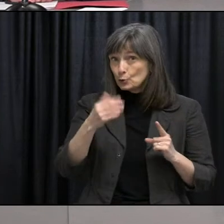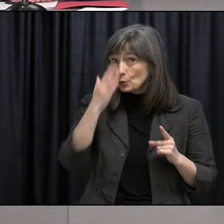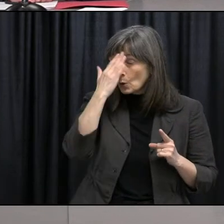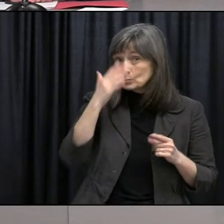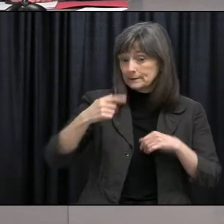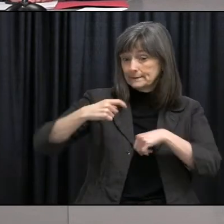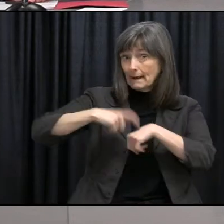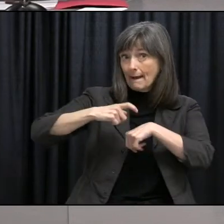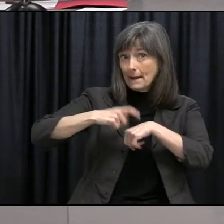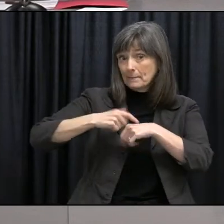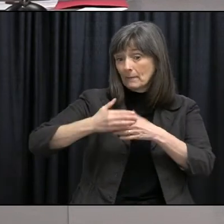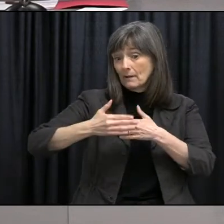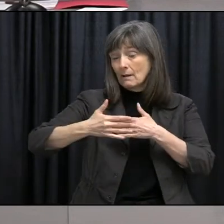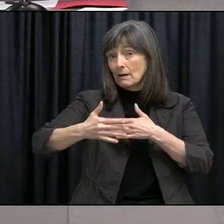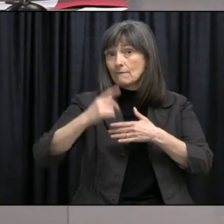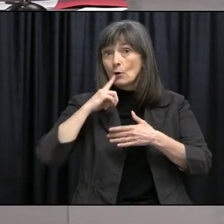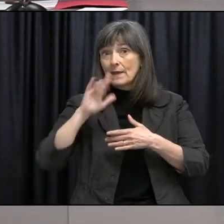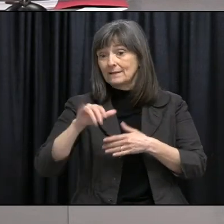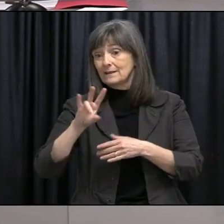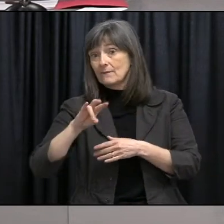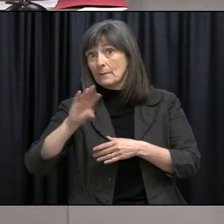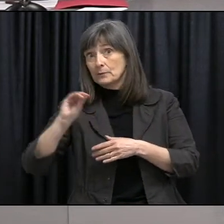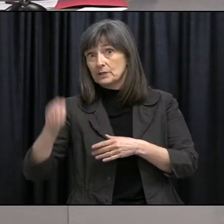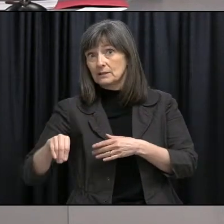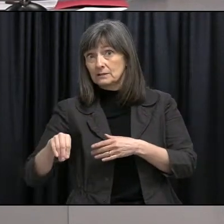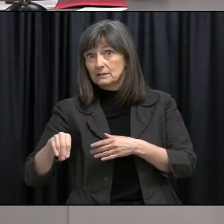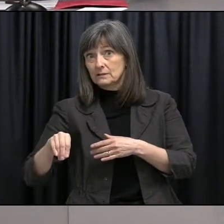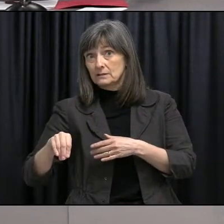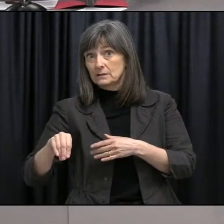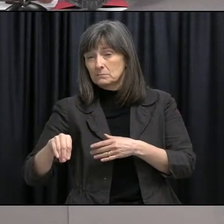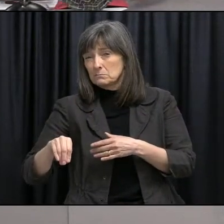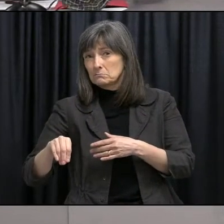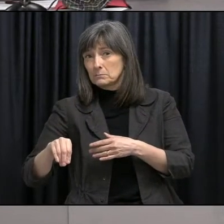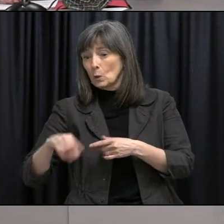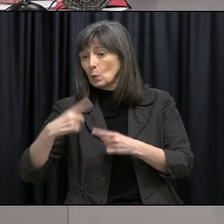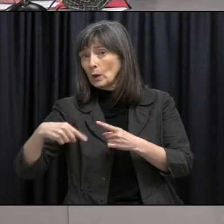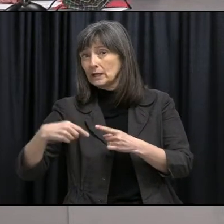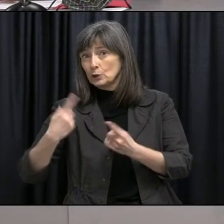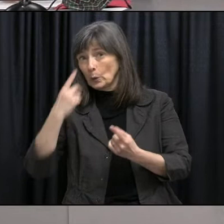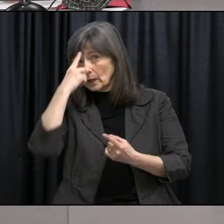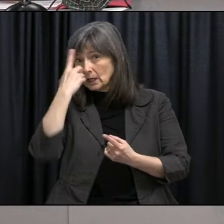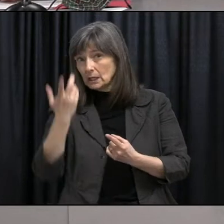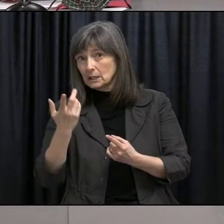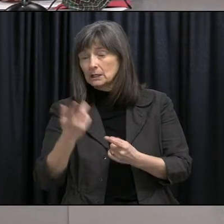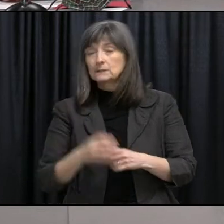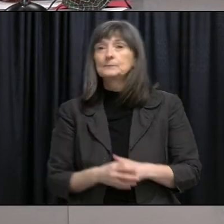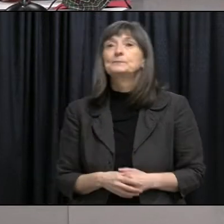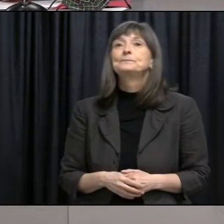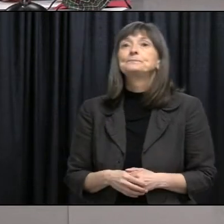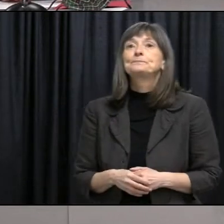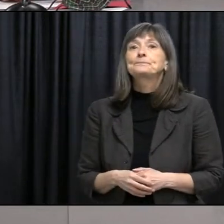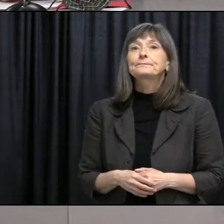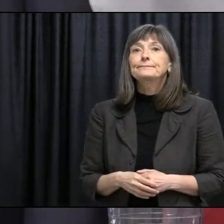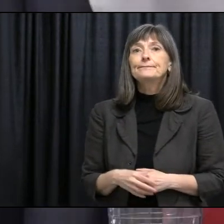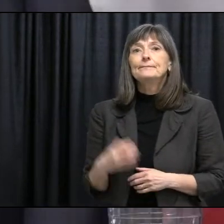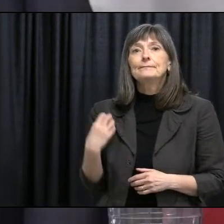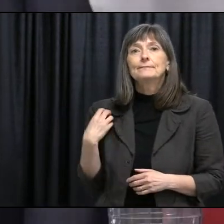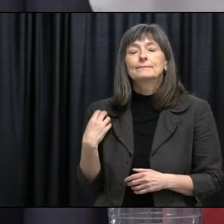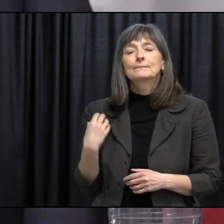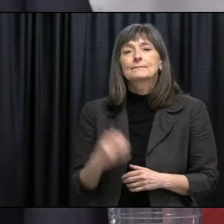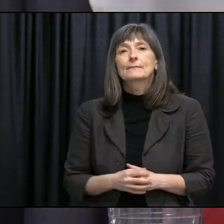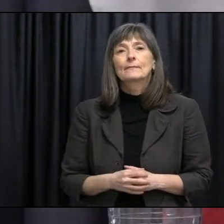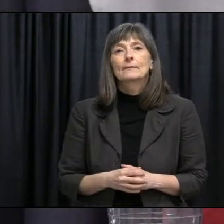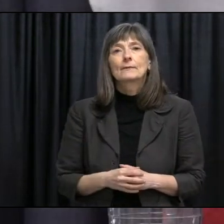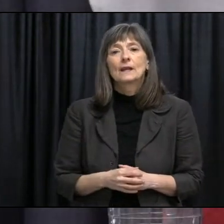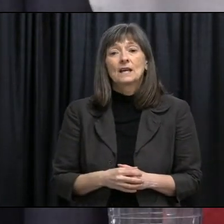to reach that threshold? Go ahead, Minister. Yeah. Yeah, I mean, if you look at the numbers of